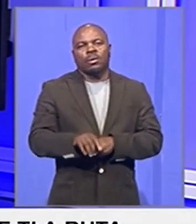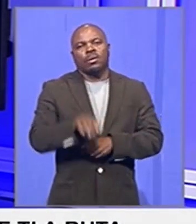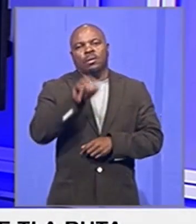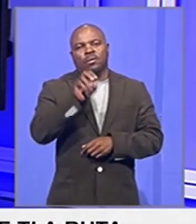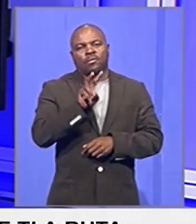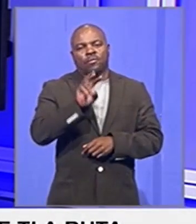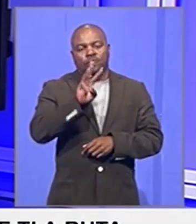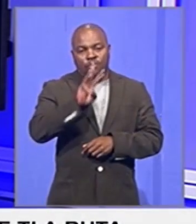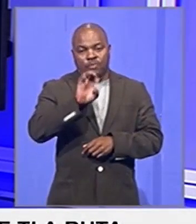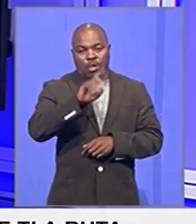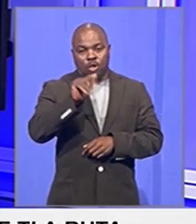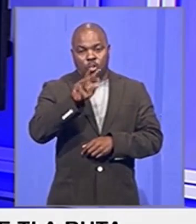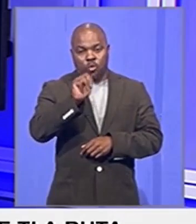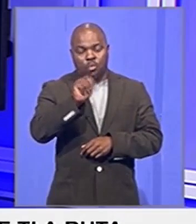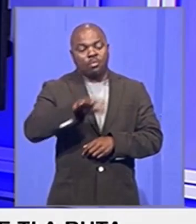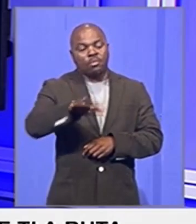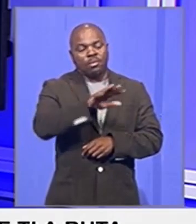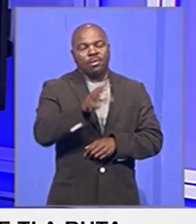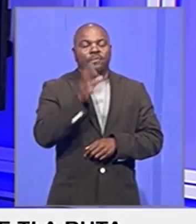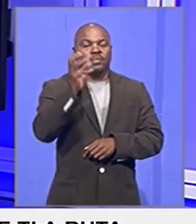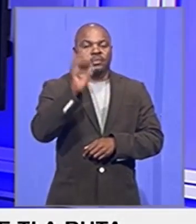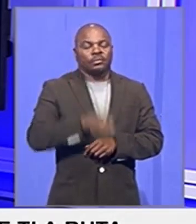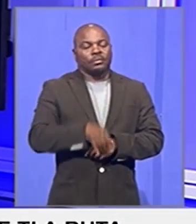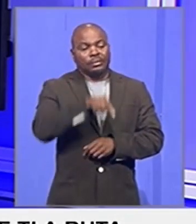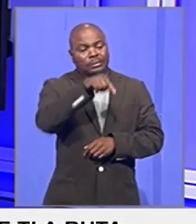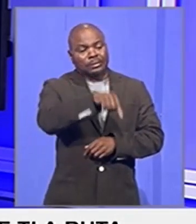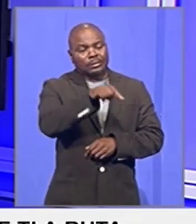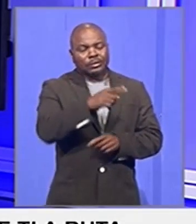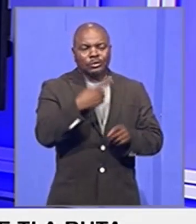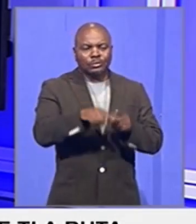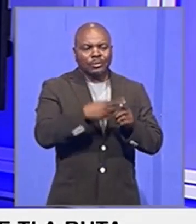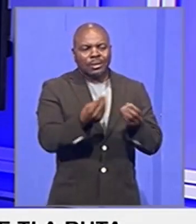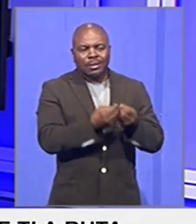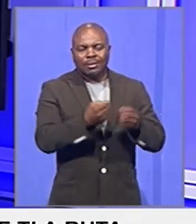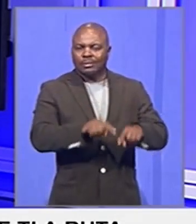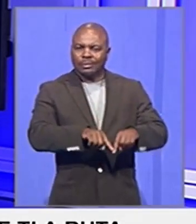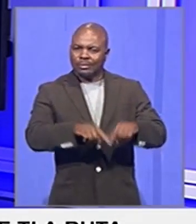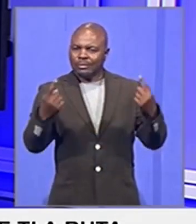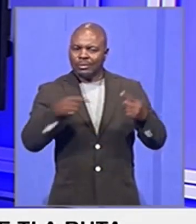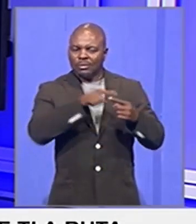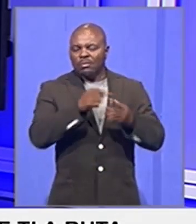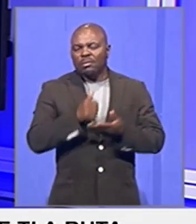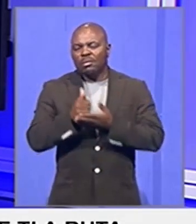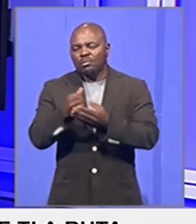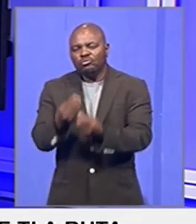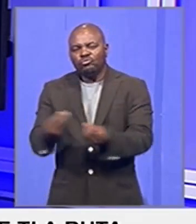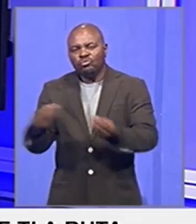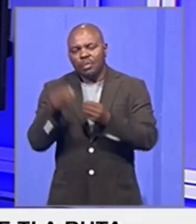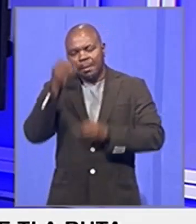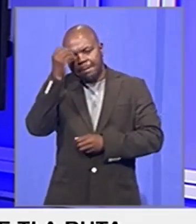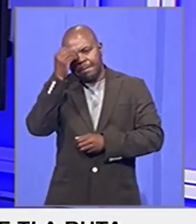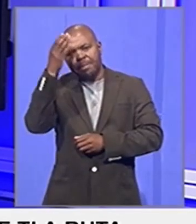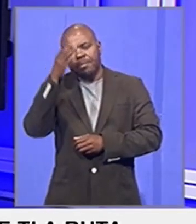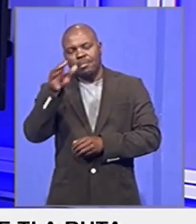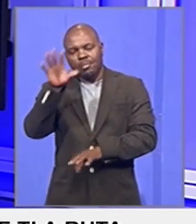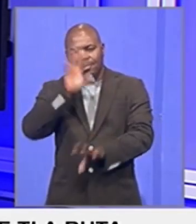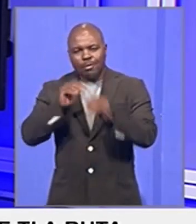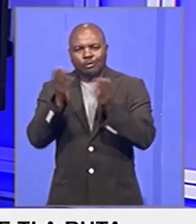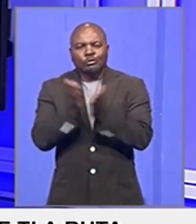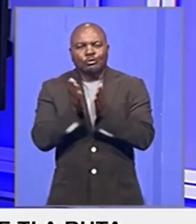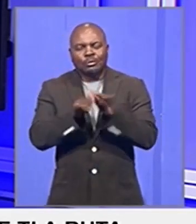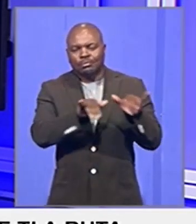ya Free State. Dibapadiswa tsena ha di tshwane le tse tlwaelehileng mme tsona di etseditswe ho fa bana tsebo e tlang ho ba thusa dithutong tsa